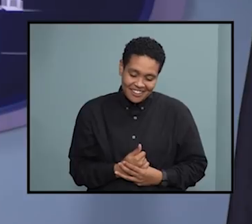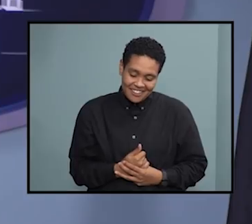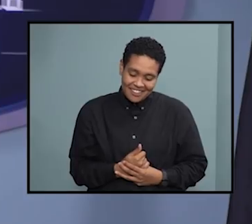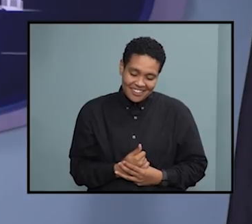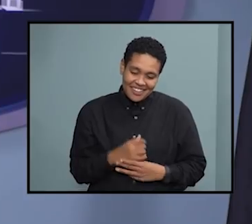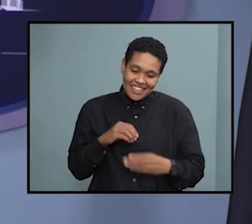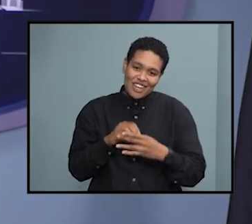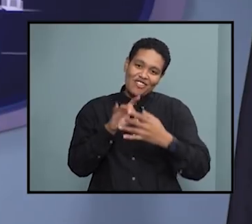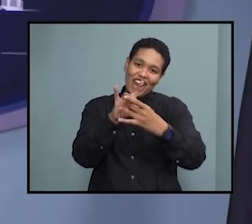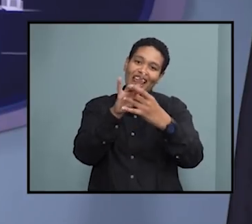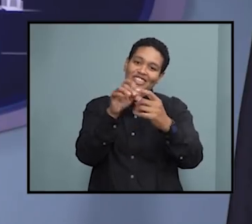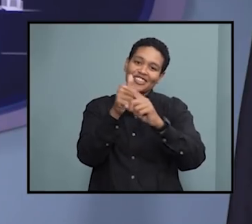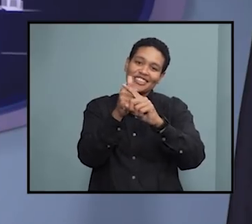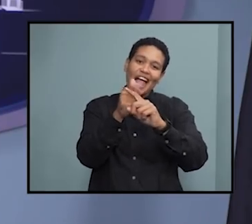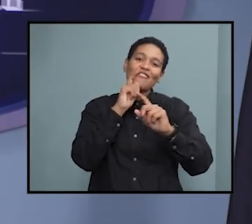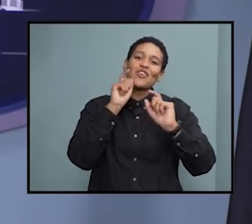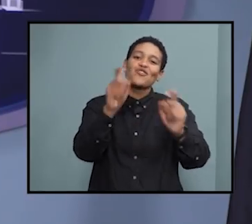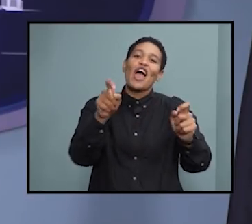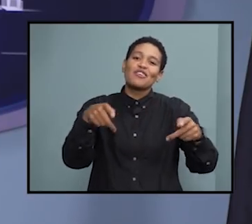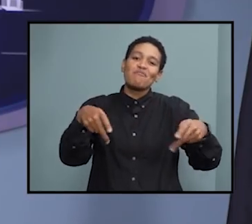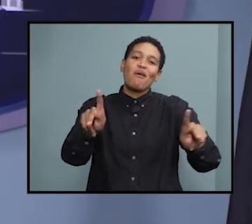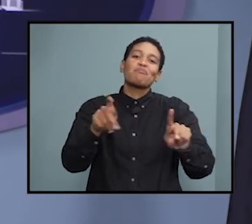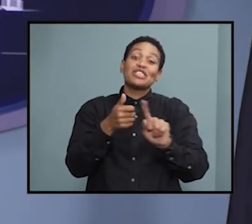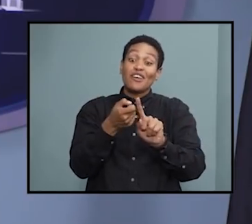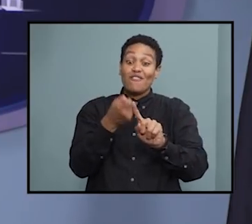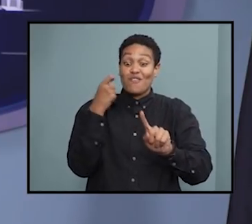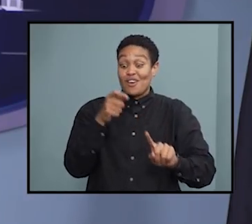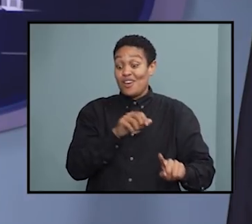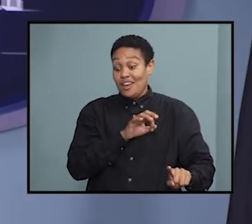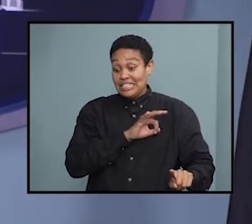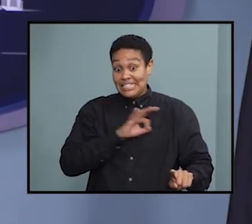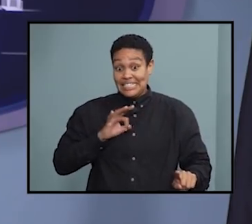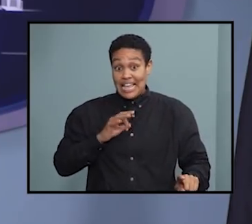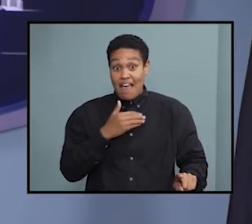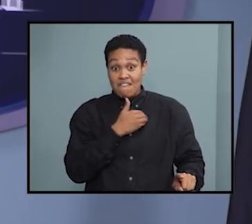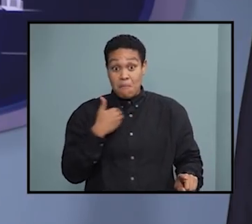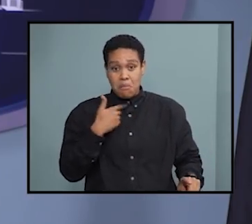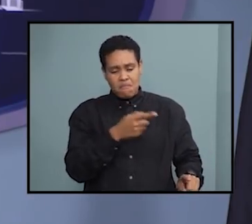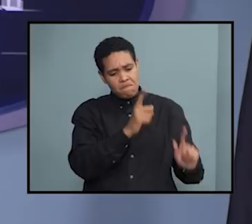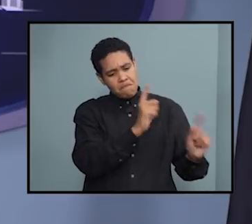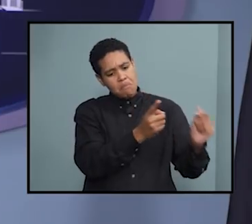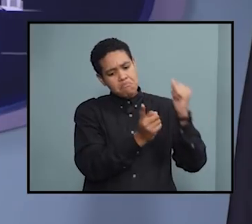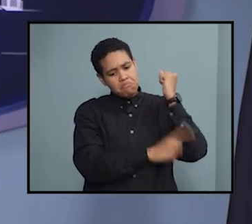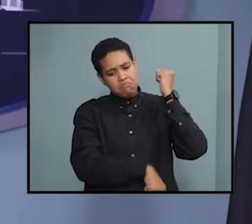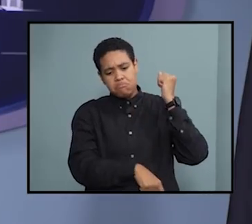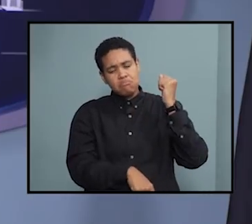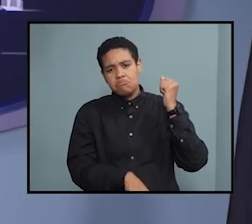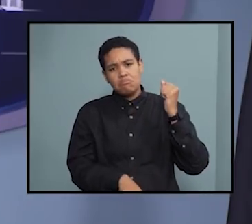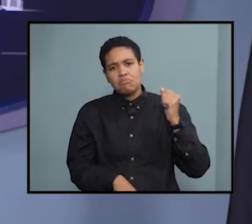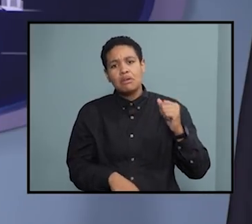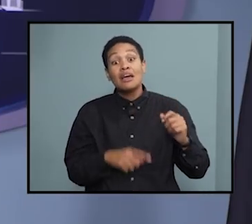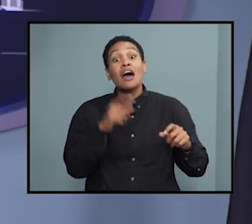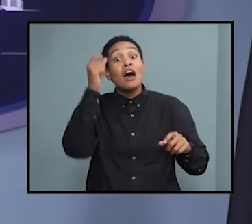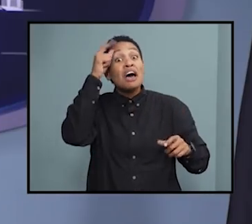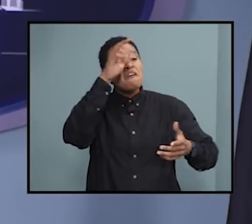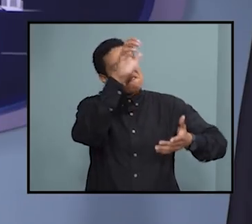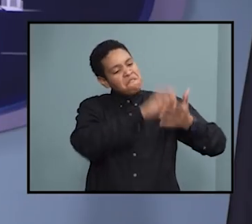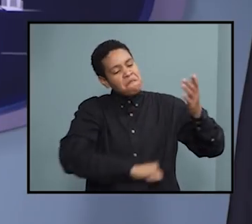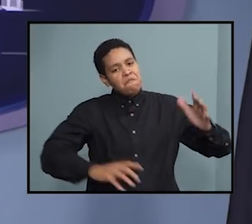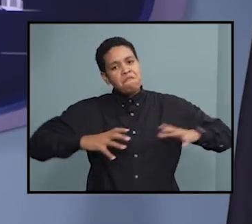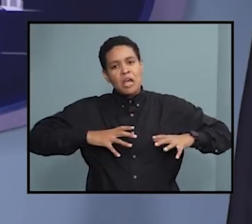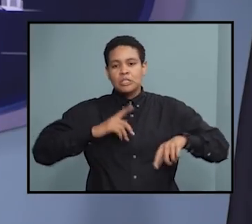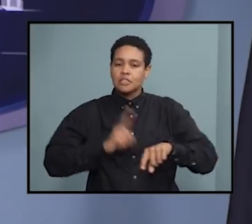in relation to the grant of permission to an employee, it shall not count against the leave entitlement of the